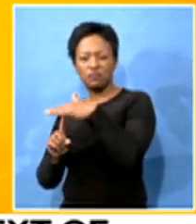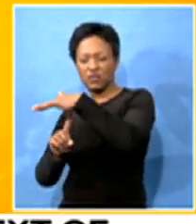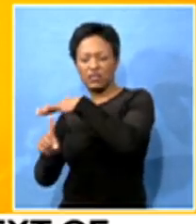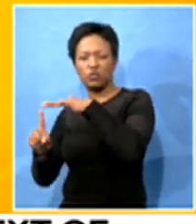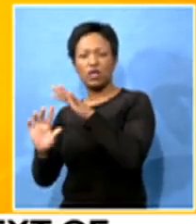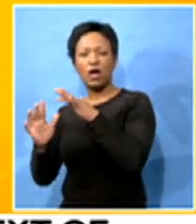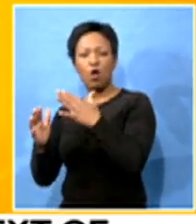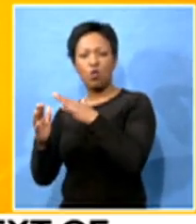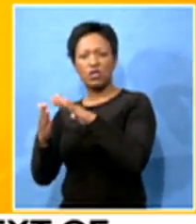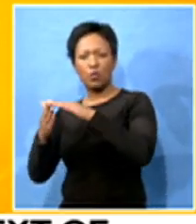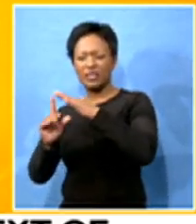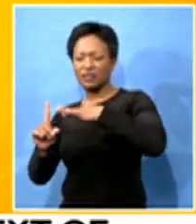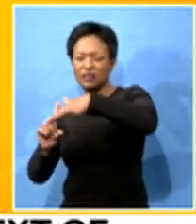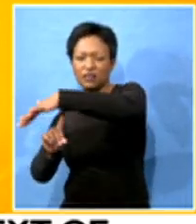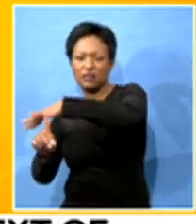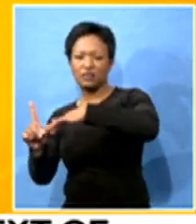communities as we speak?